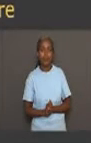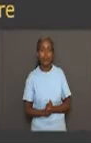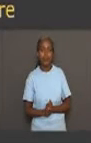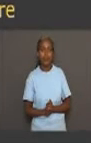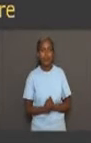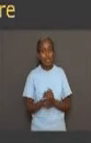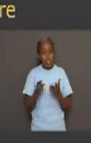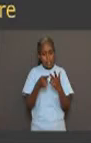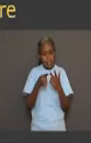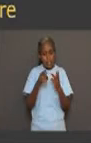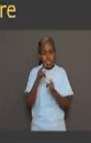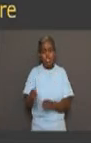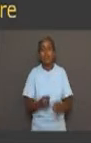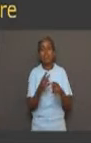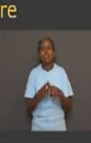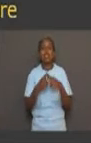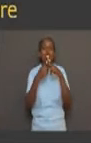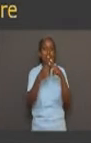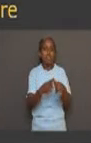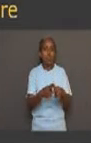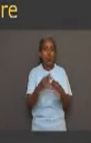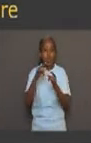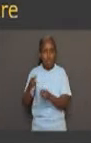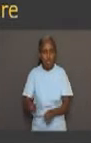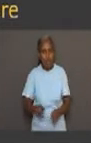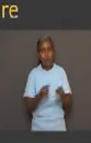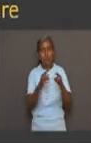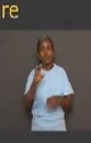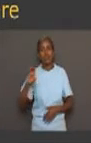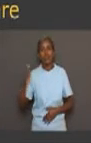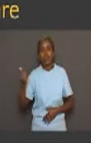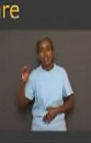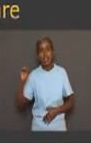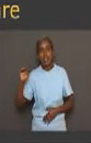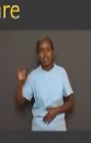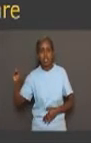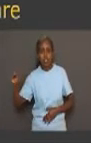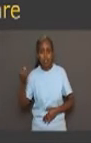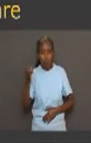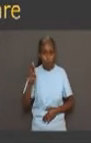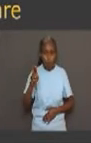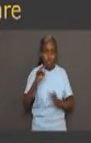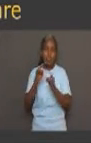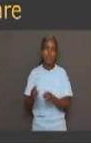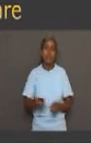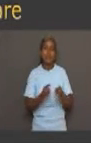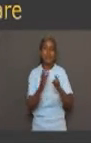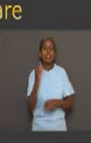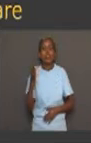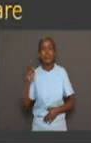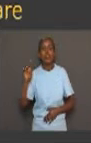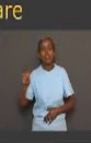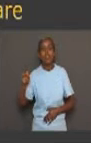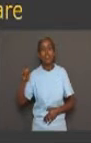A third method is called the method of cases, or the